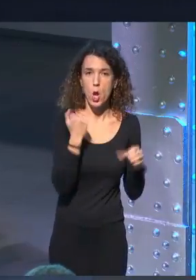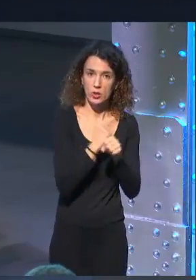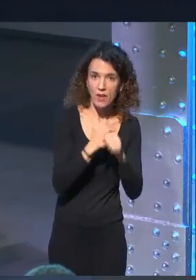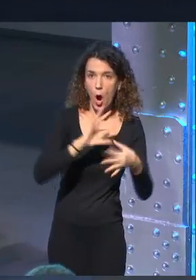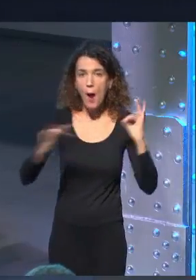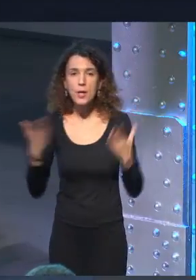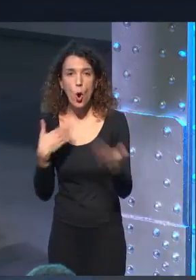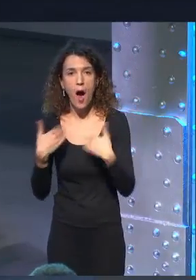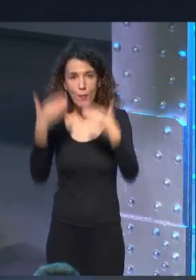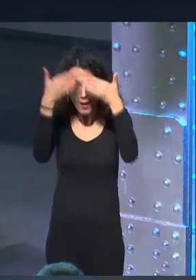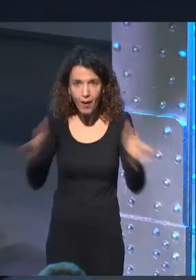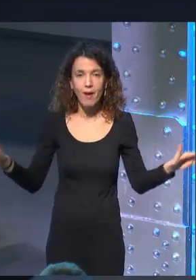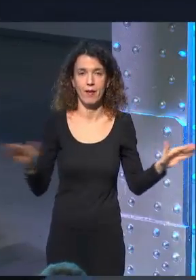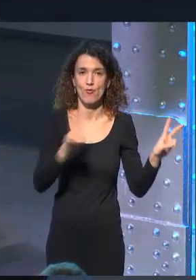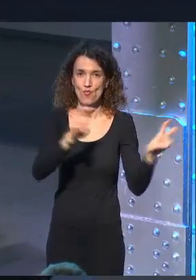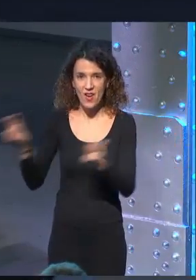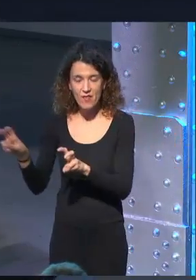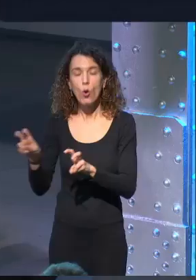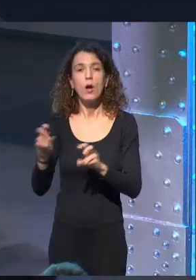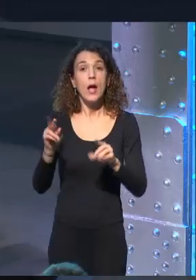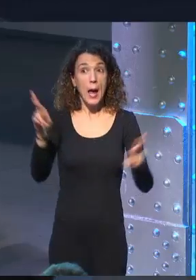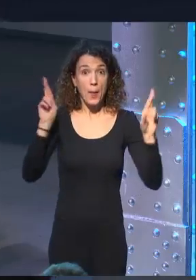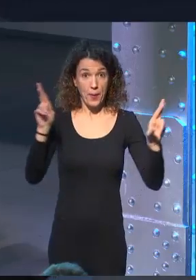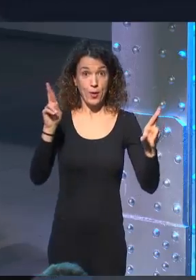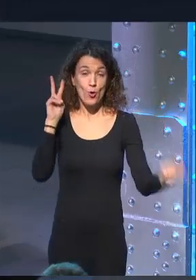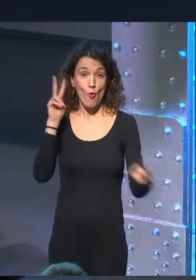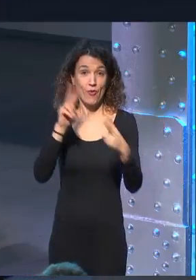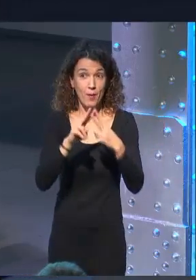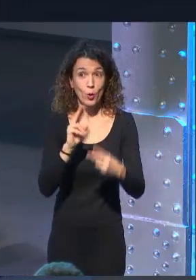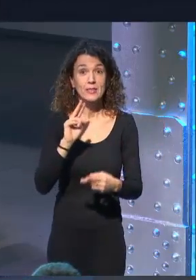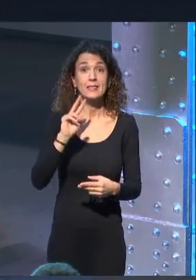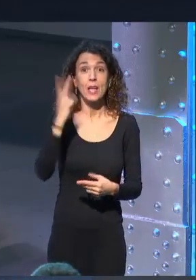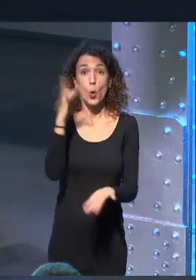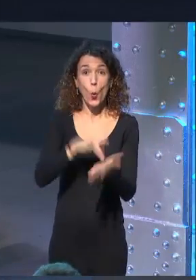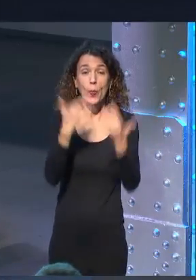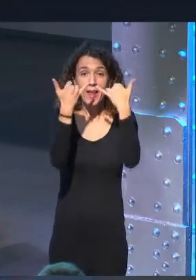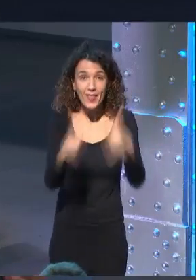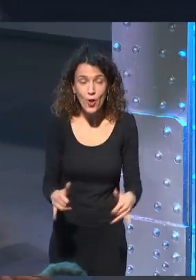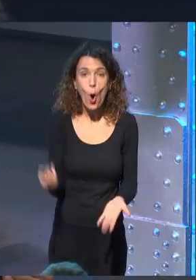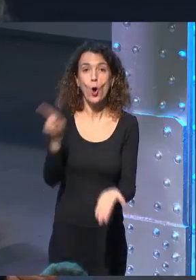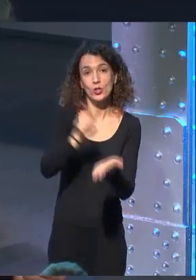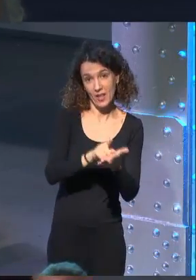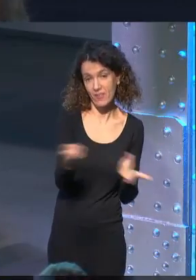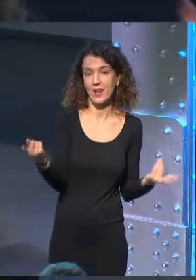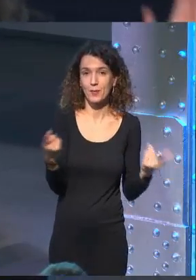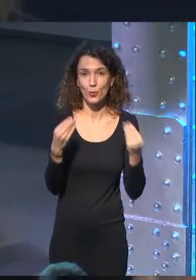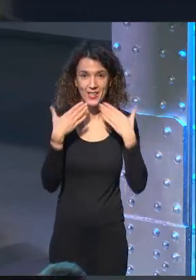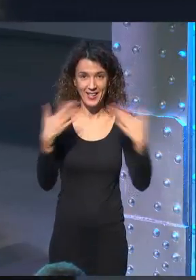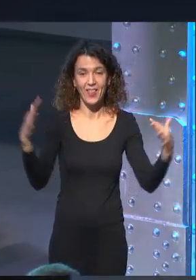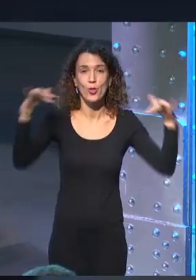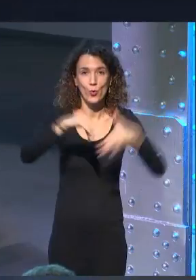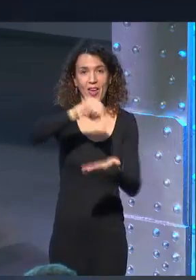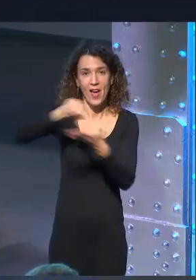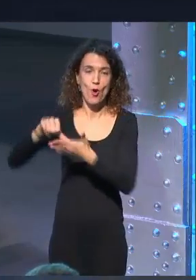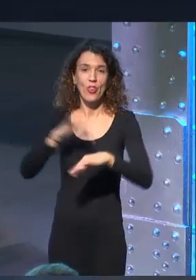you chat to your children, your friends, your colleagues, and I hope to see you again in the second edition, volume